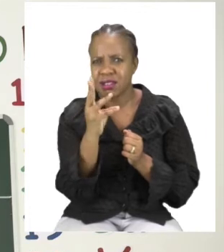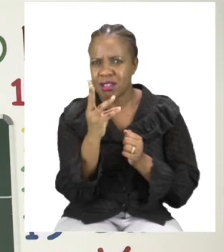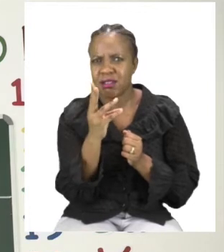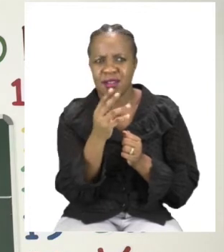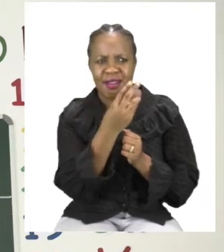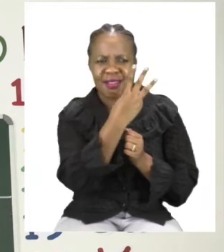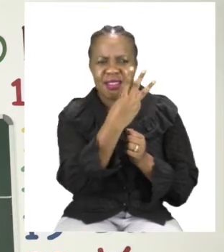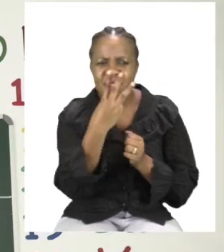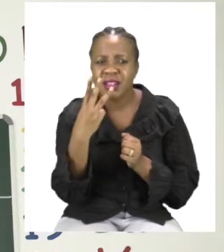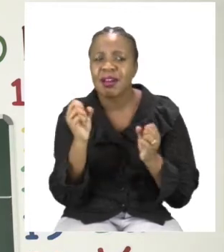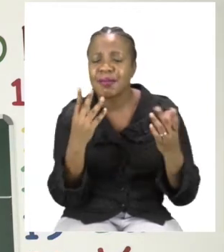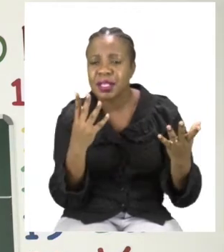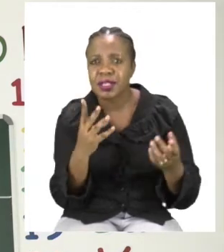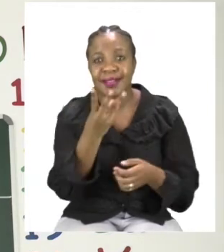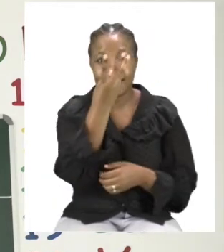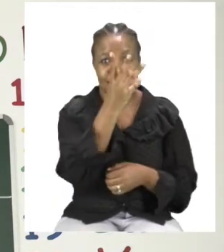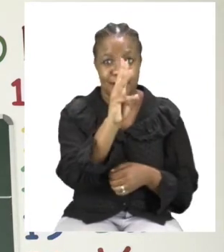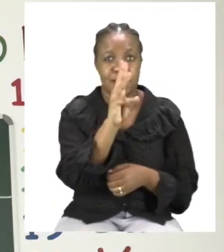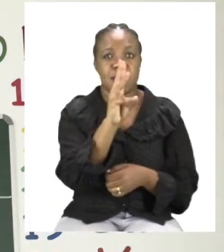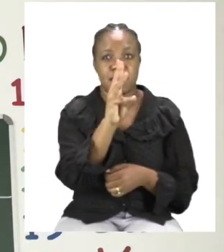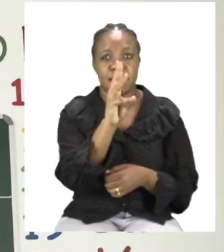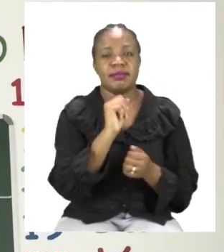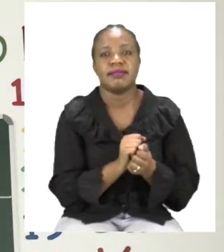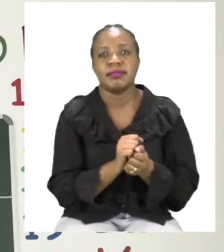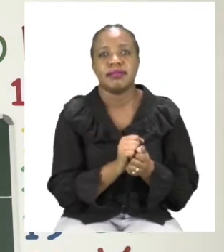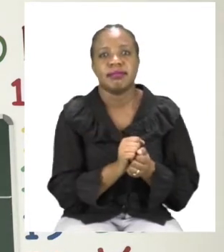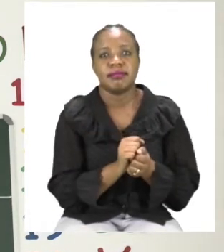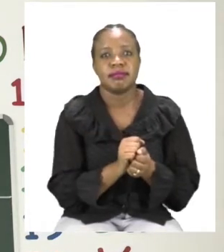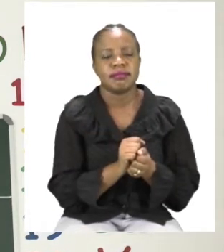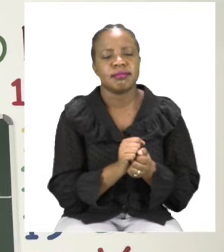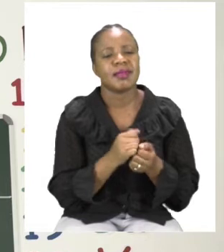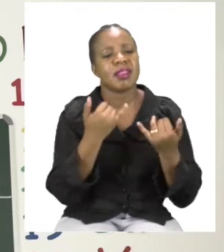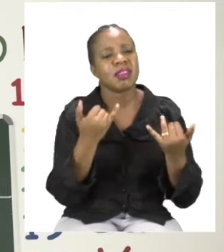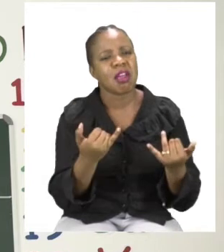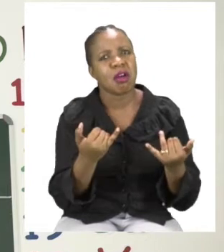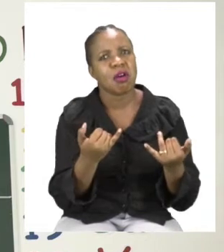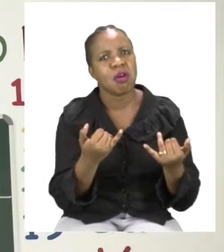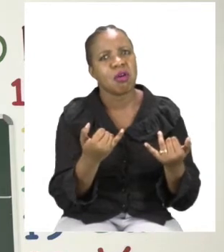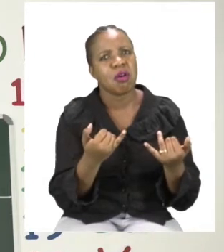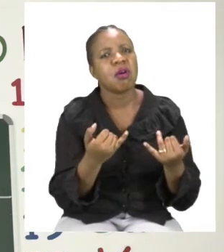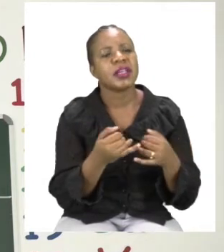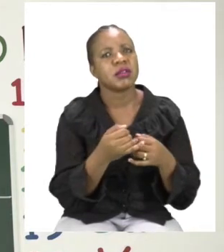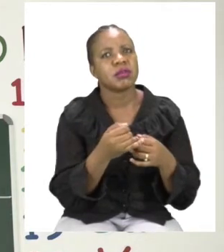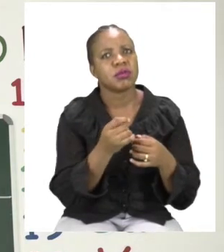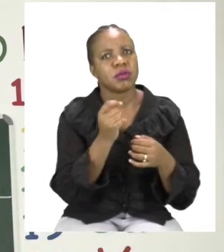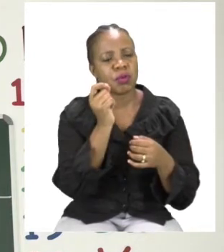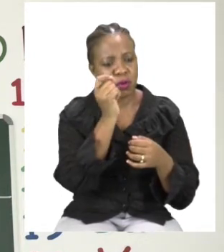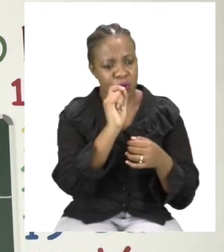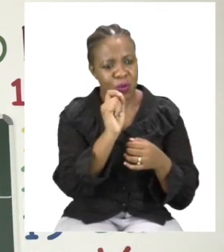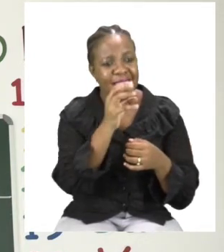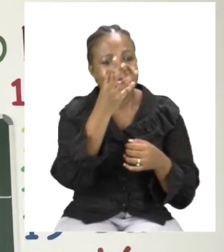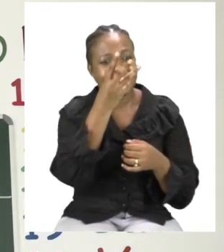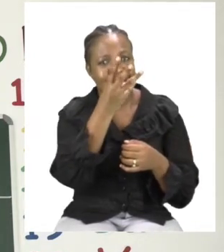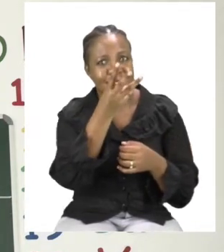6. So we have 6. That means that our sum is going to say